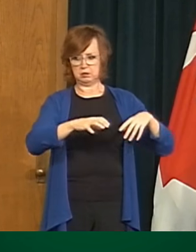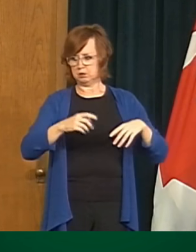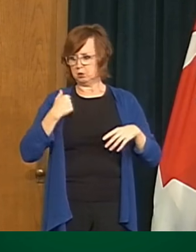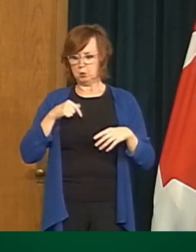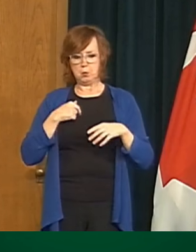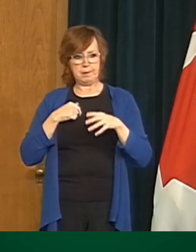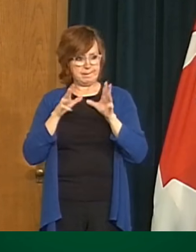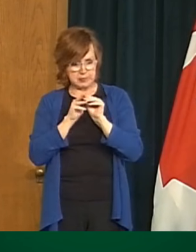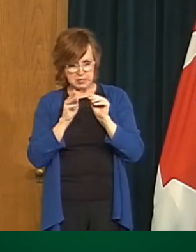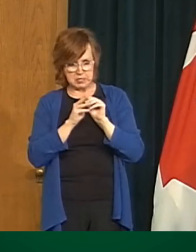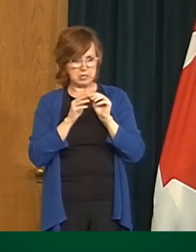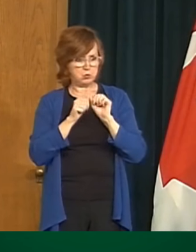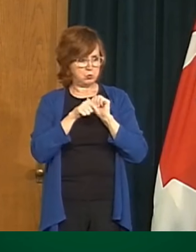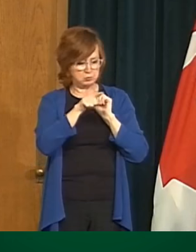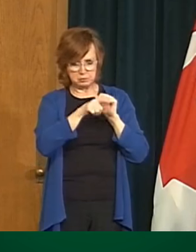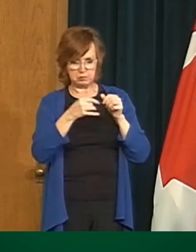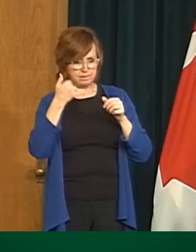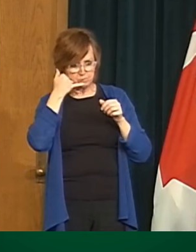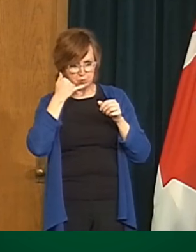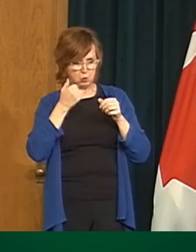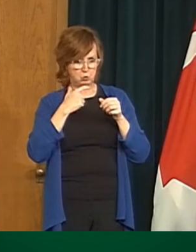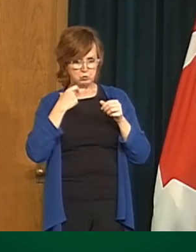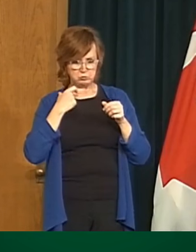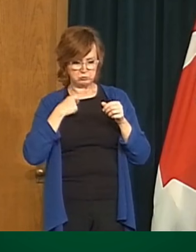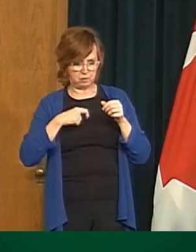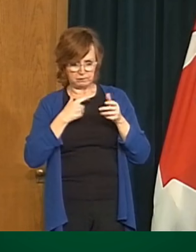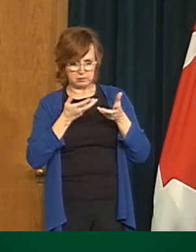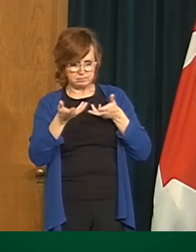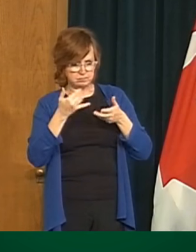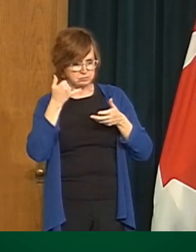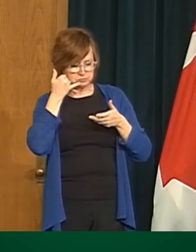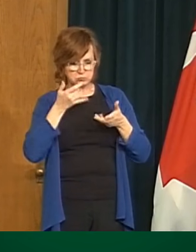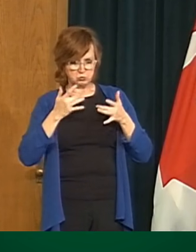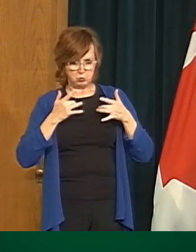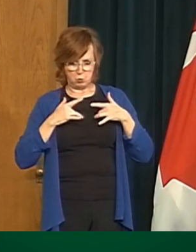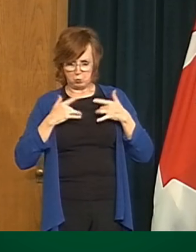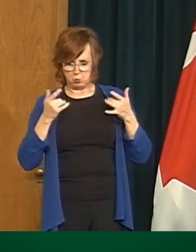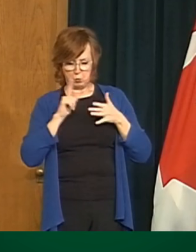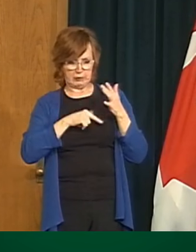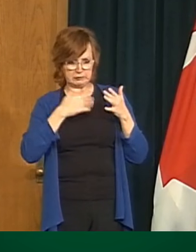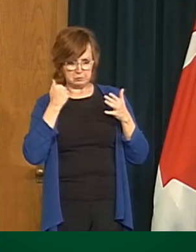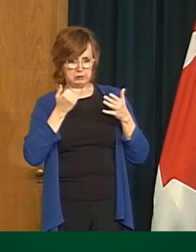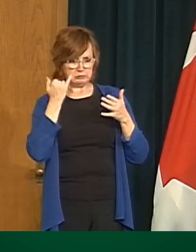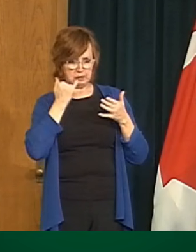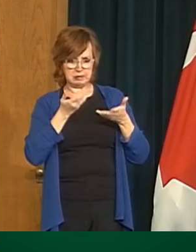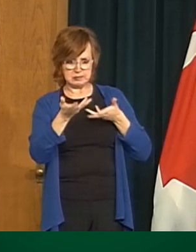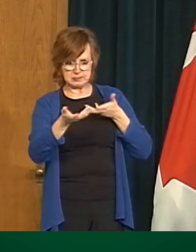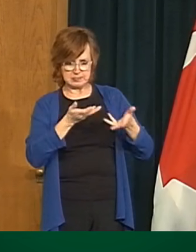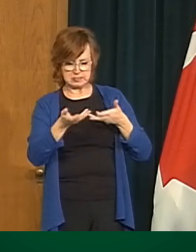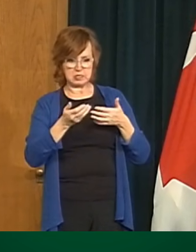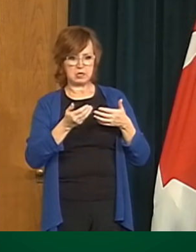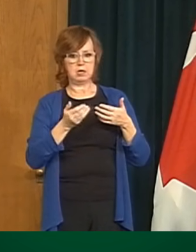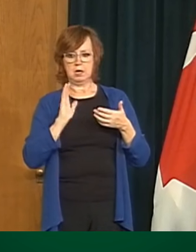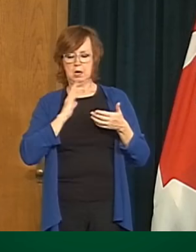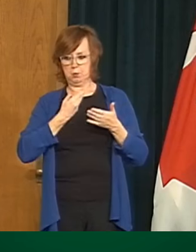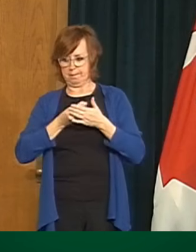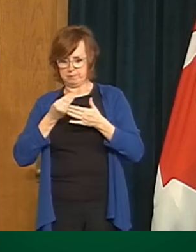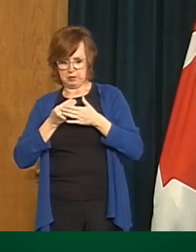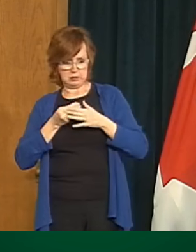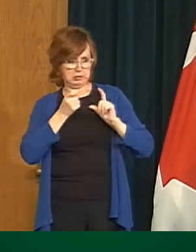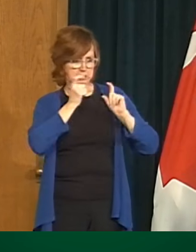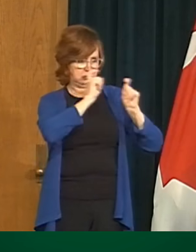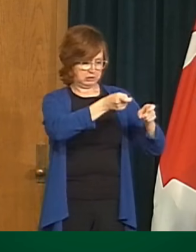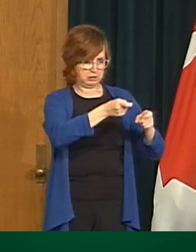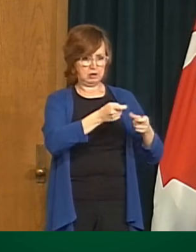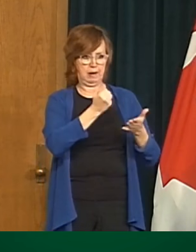having in the community, and those resources not only are dollars, not only are human resources, but they are in the way of working